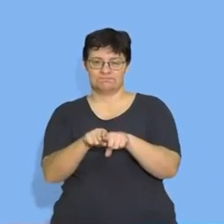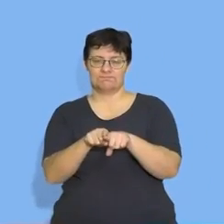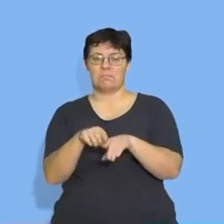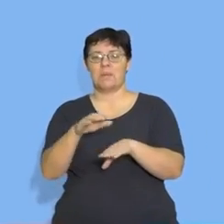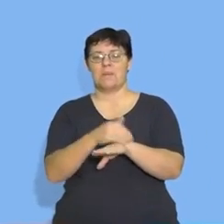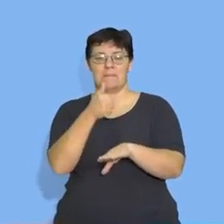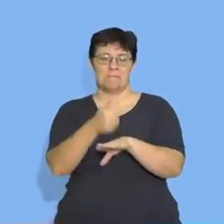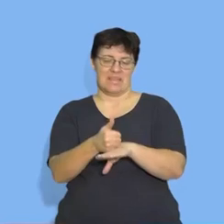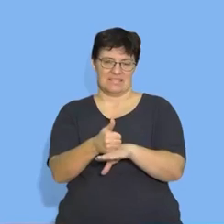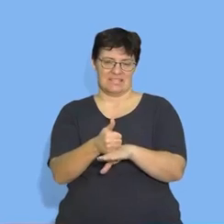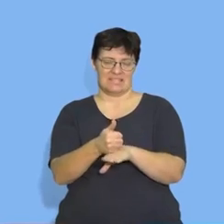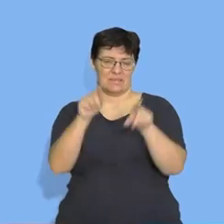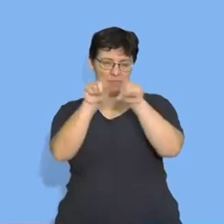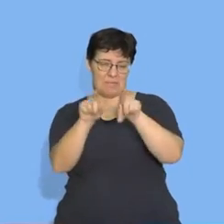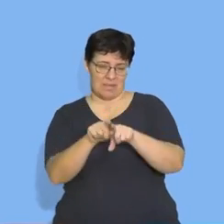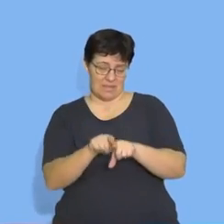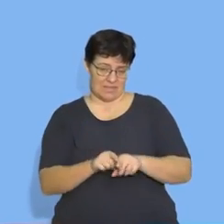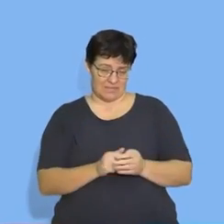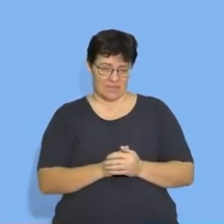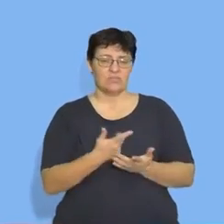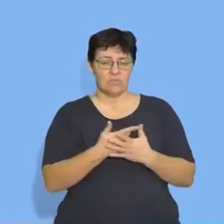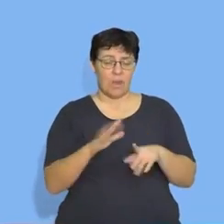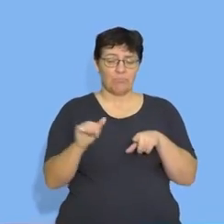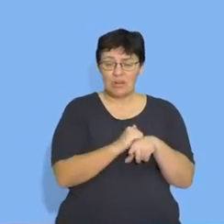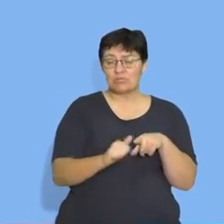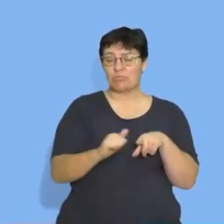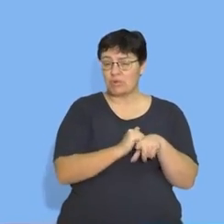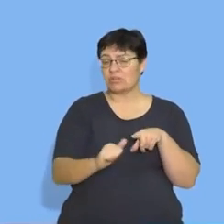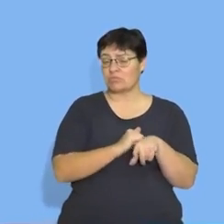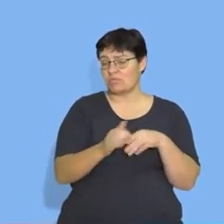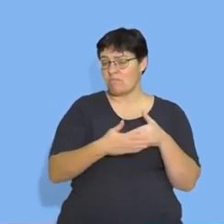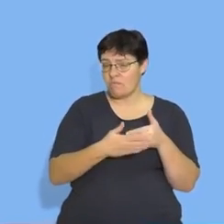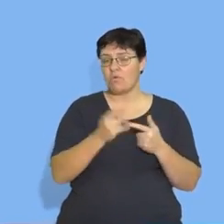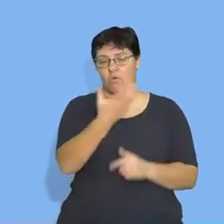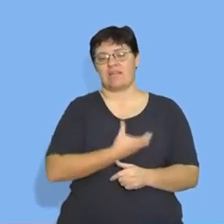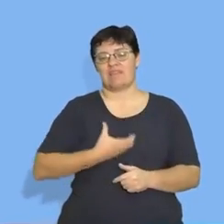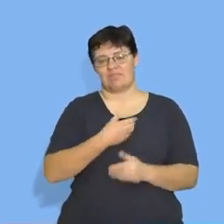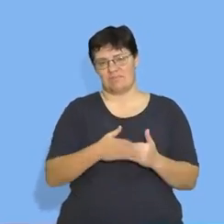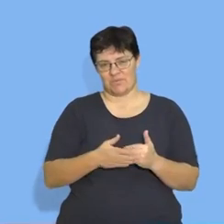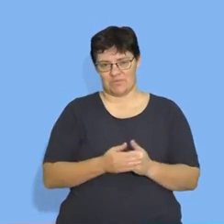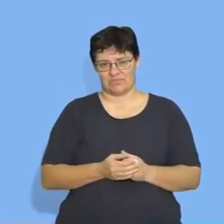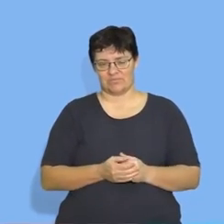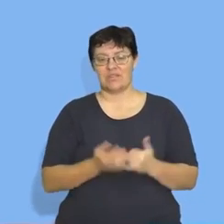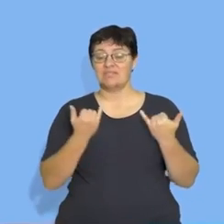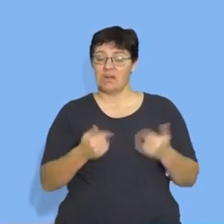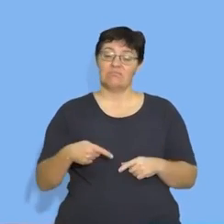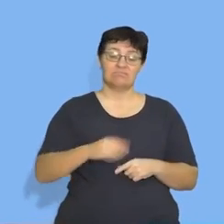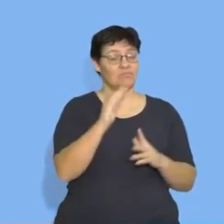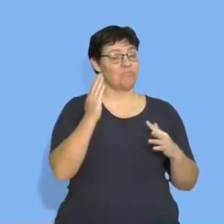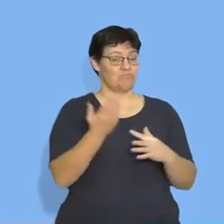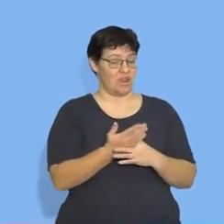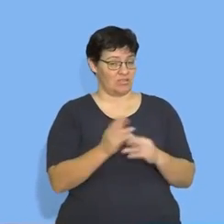to do as much practice on this as we possibly can so that we become comfortable. For now, we'll go for a short break, and then